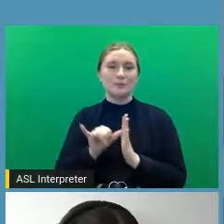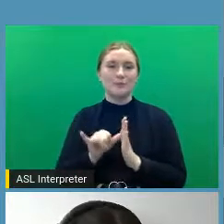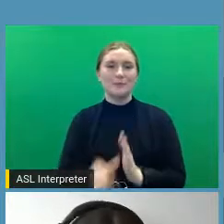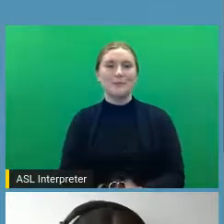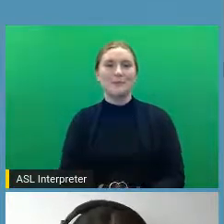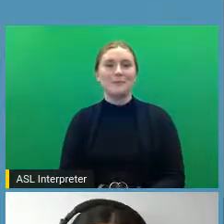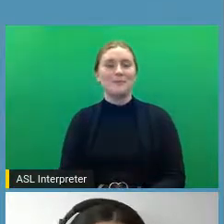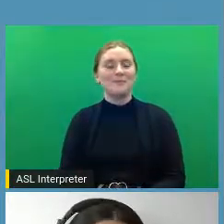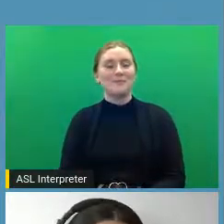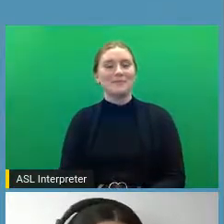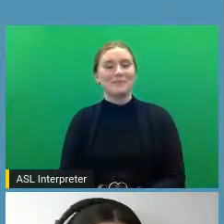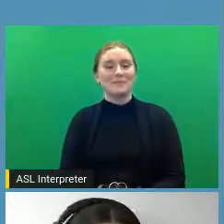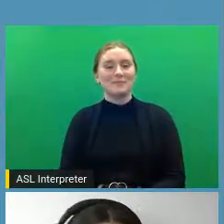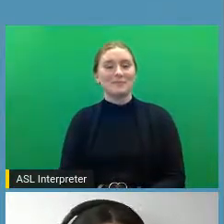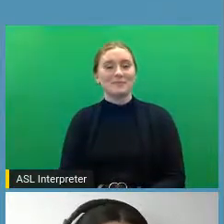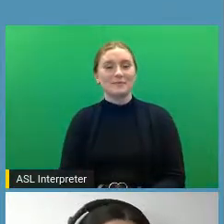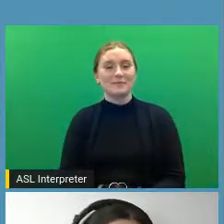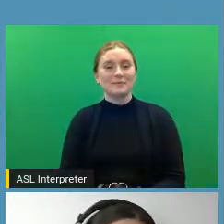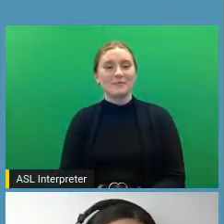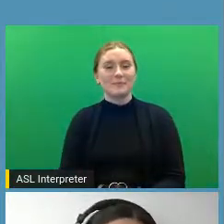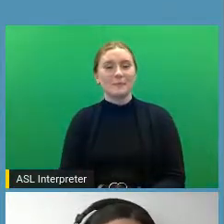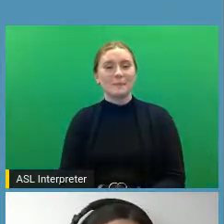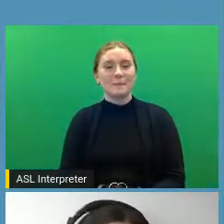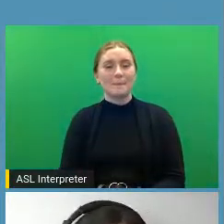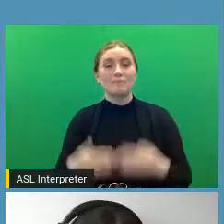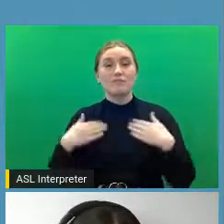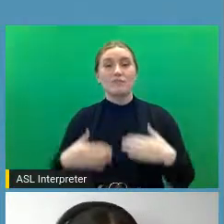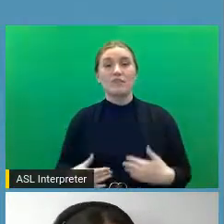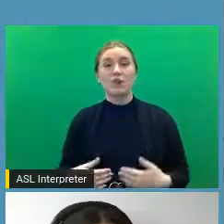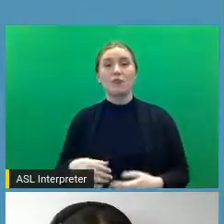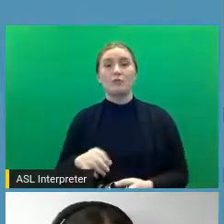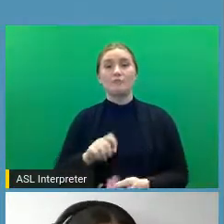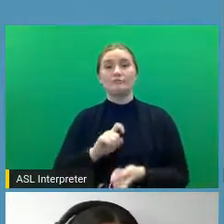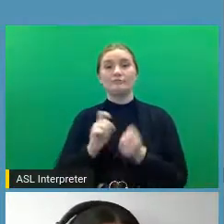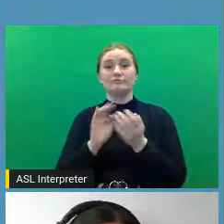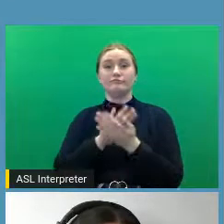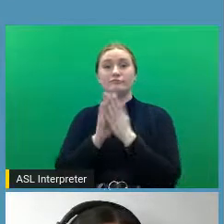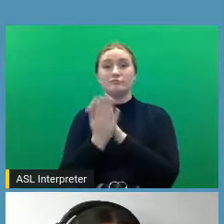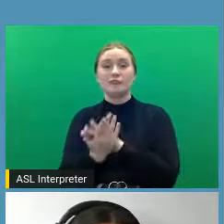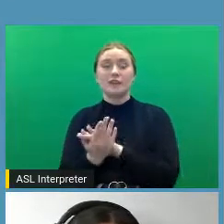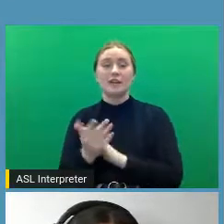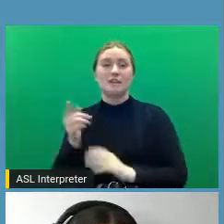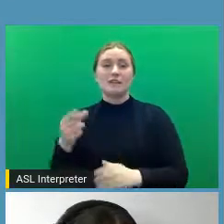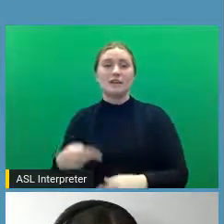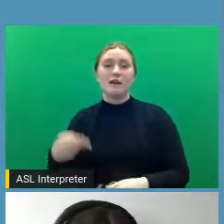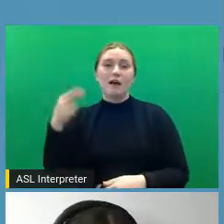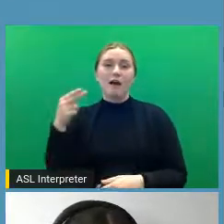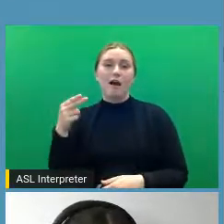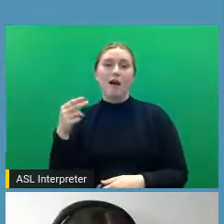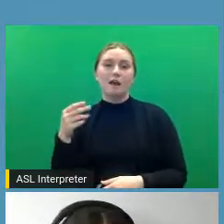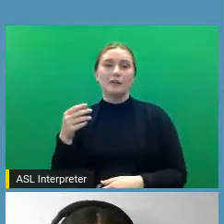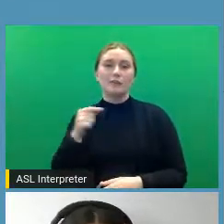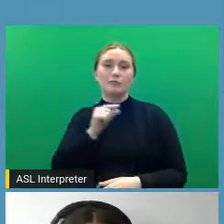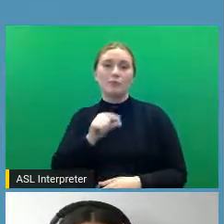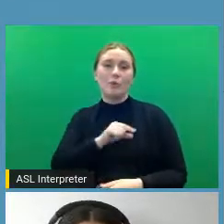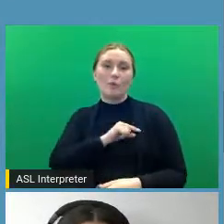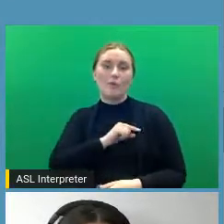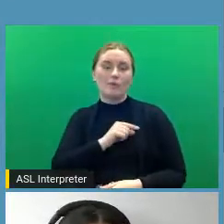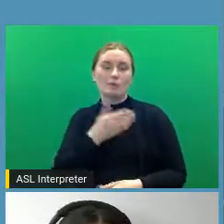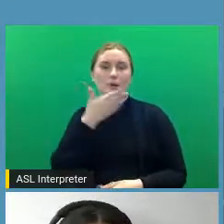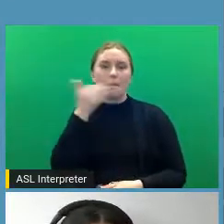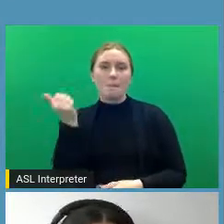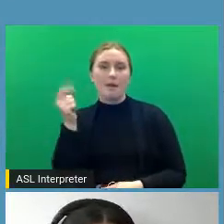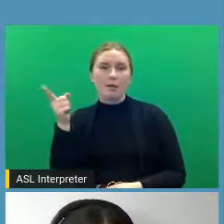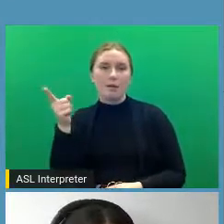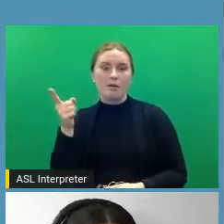Human transcription will be higher quality. It means less work for you. And so it's an investment that is definitely worth it, especially if you're